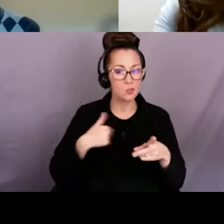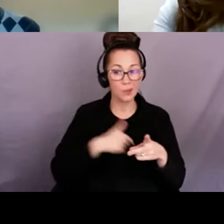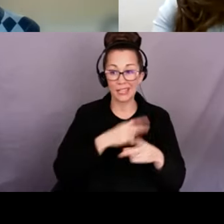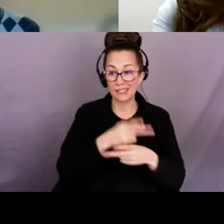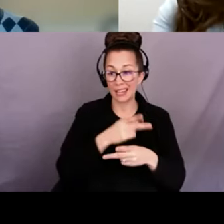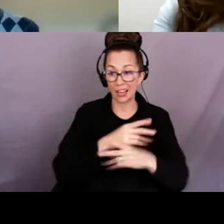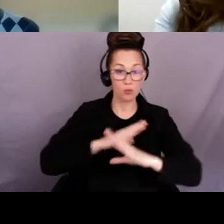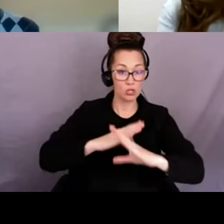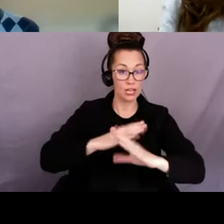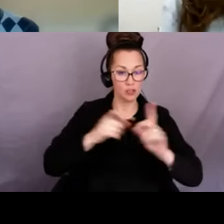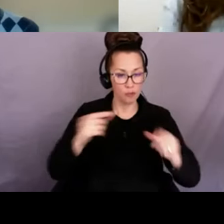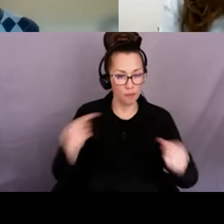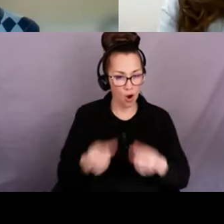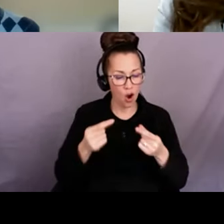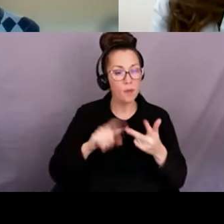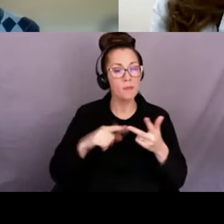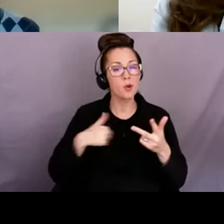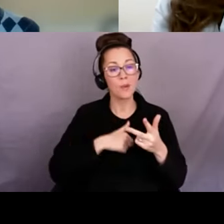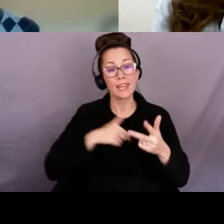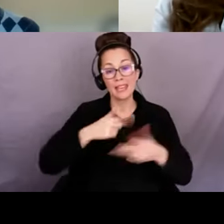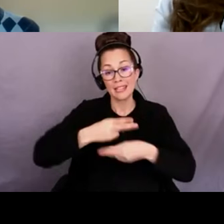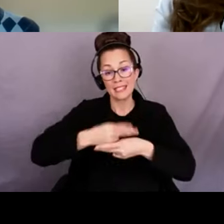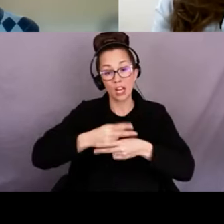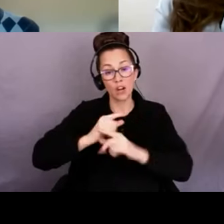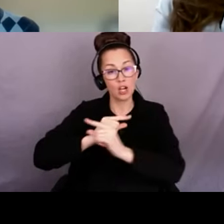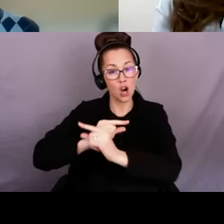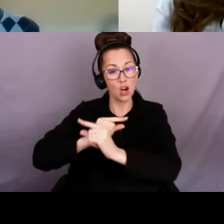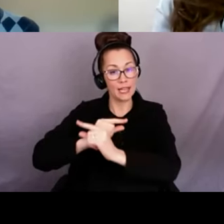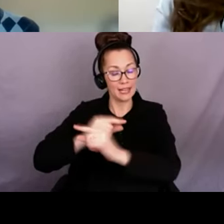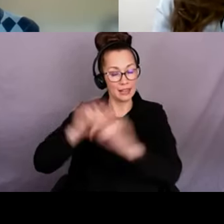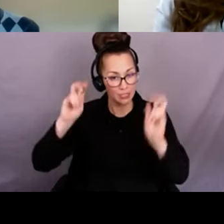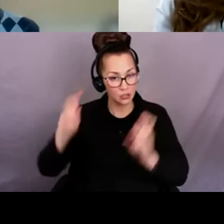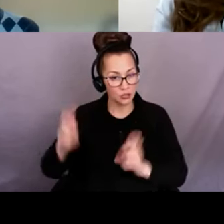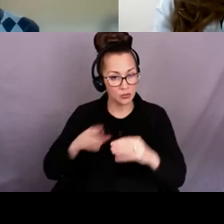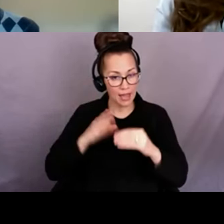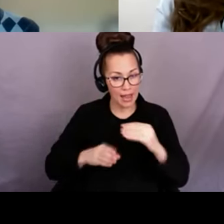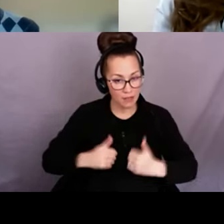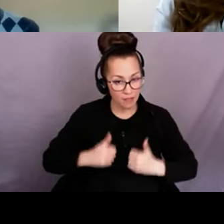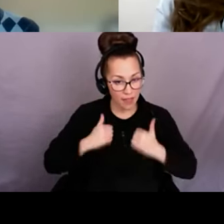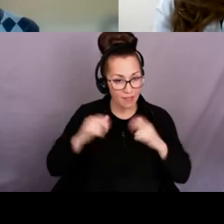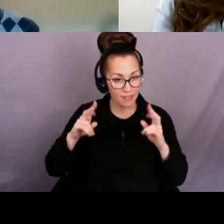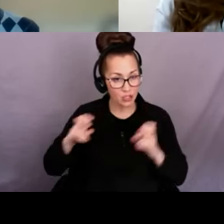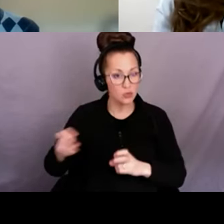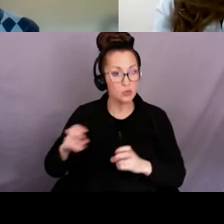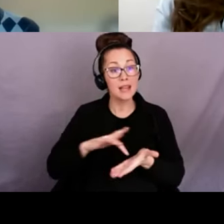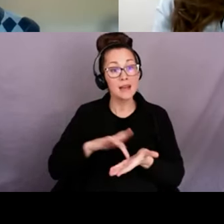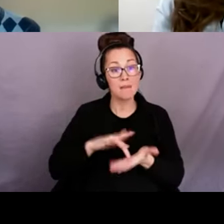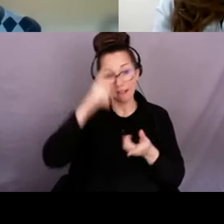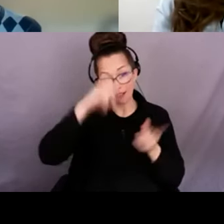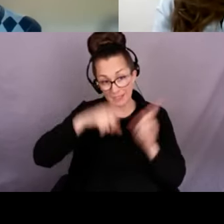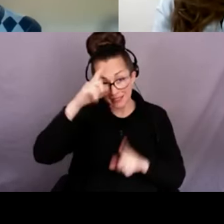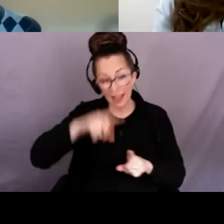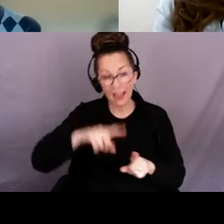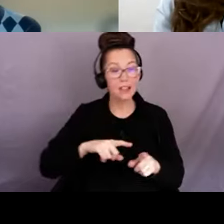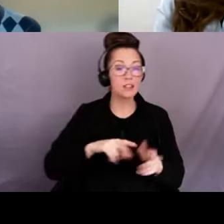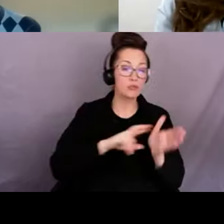We take the lead generally on guardianship issues, end of life issues, medical consent and research initiatives. During the